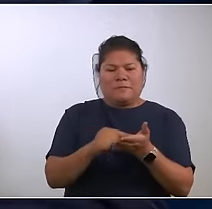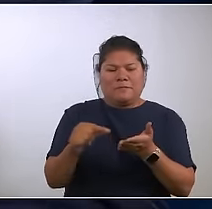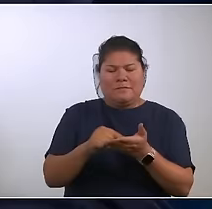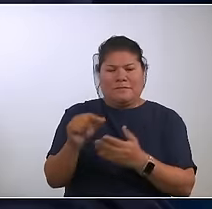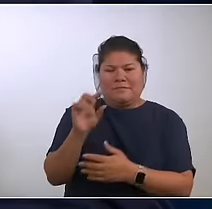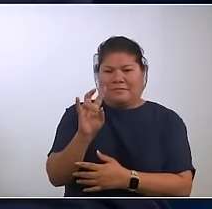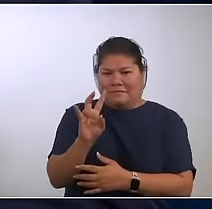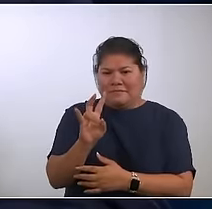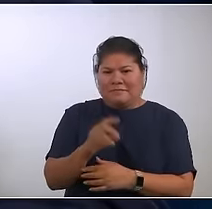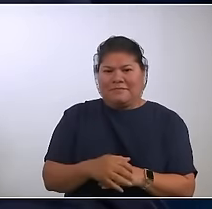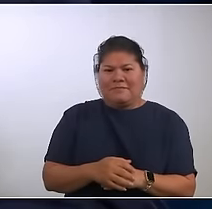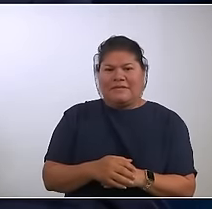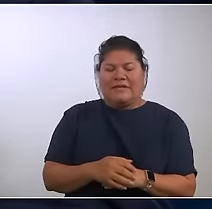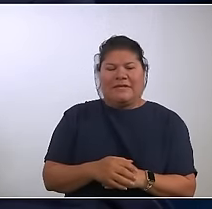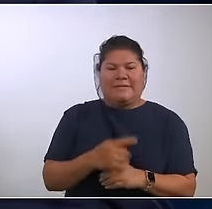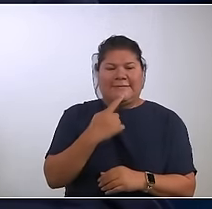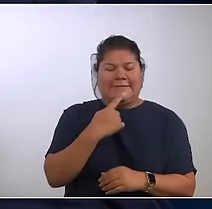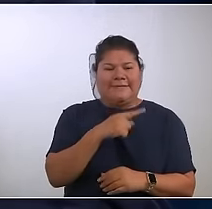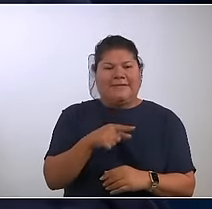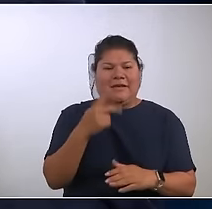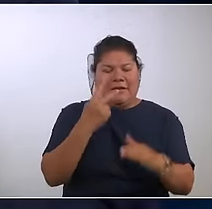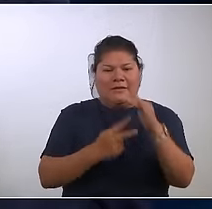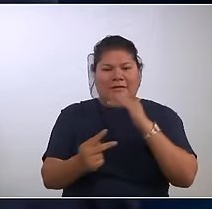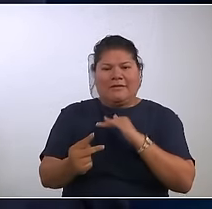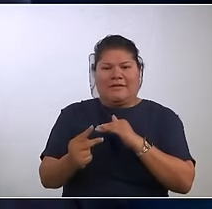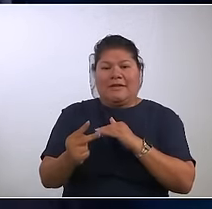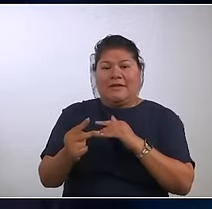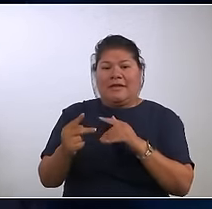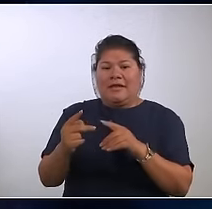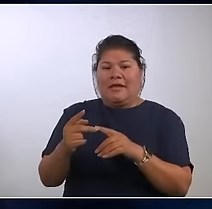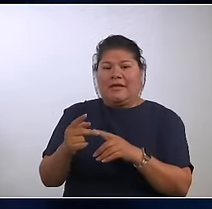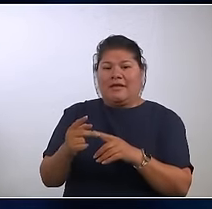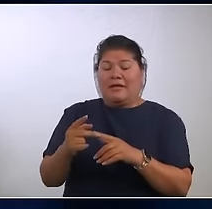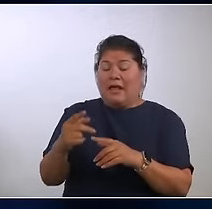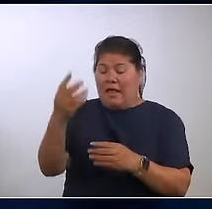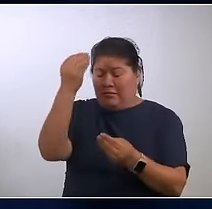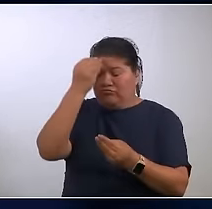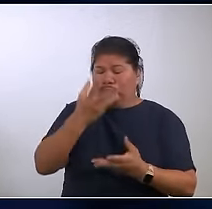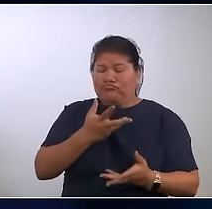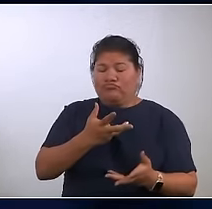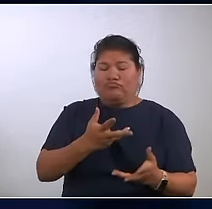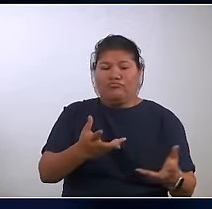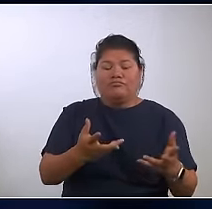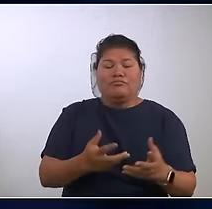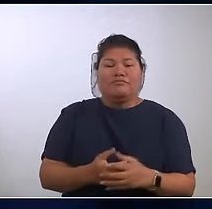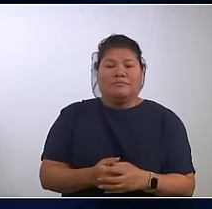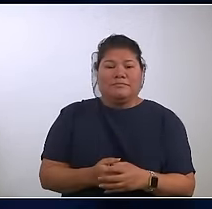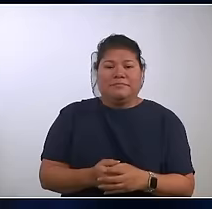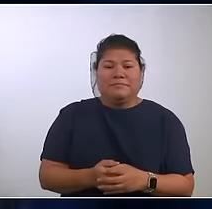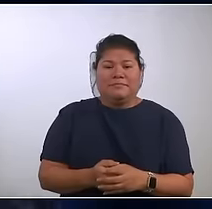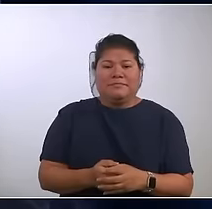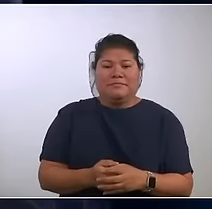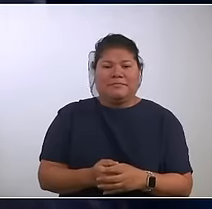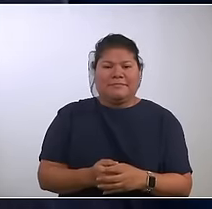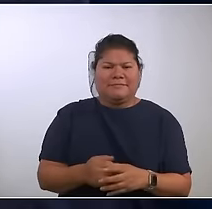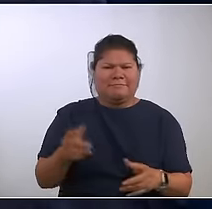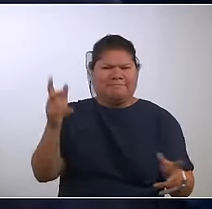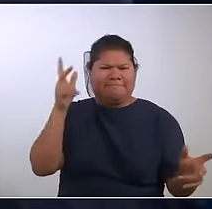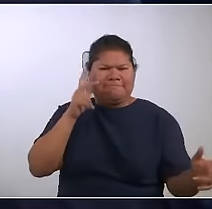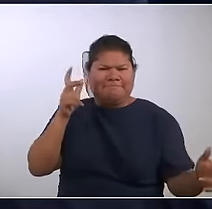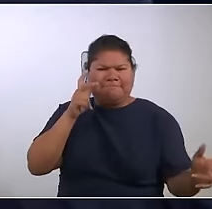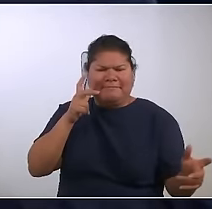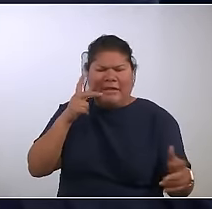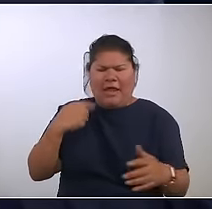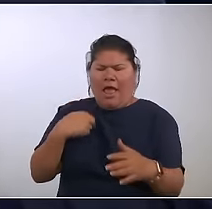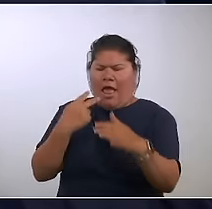7, verse 7, dice, it says, profeticé pues como me fue mandado, says, I prophesied then as I was mandated, y hubo un ruido mientras